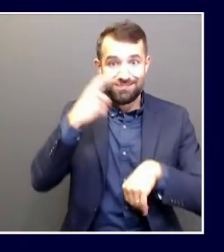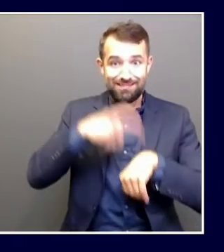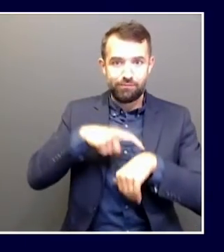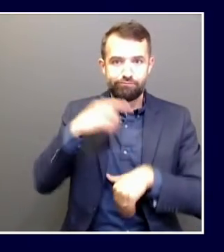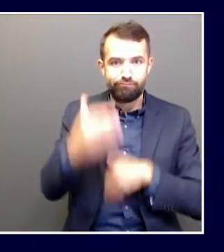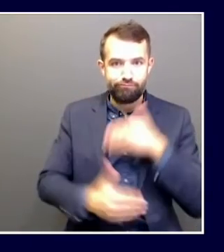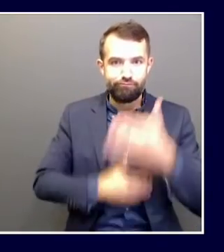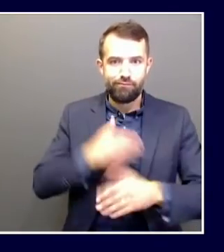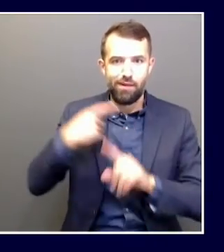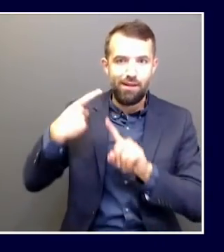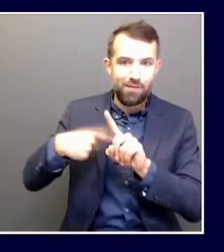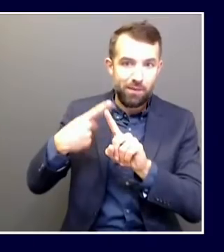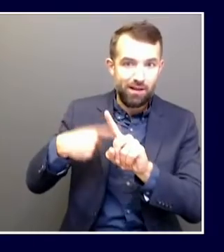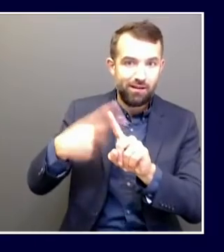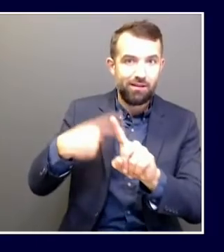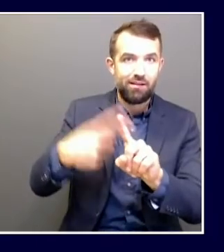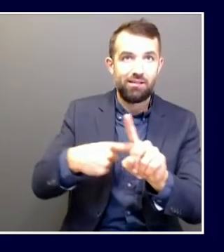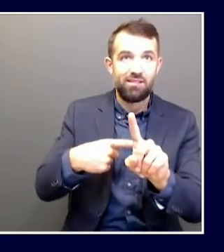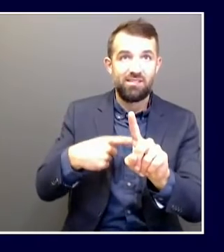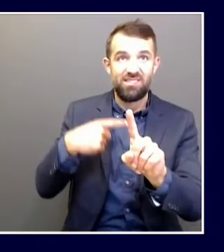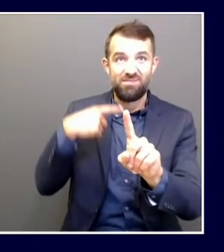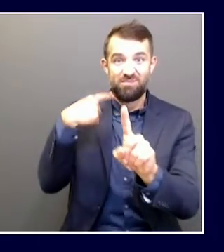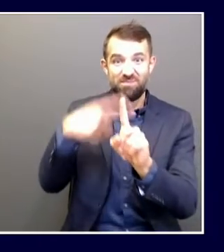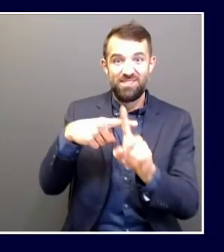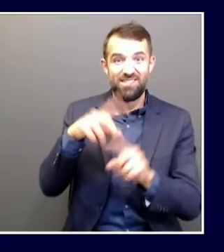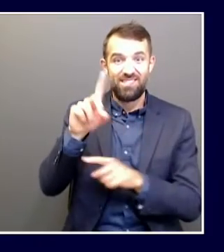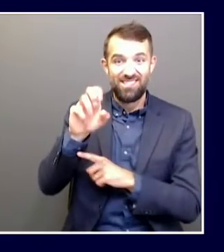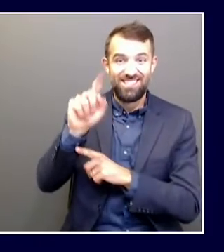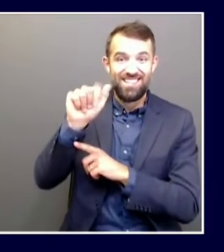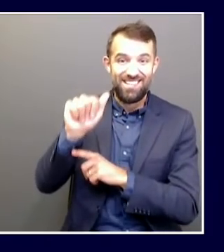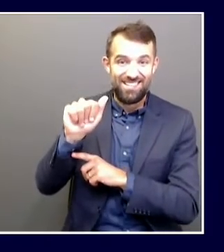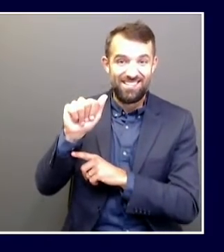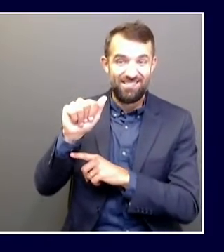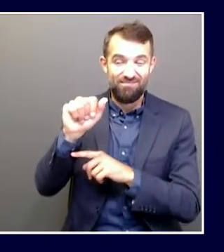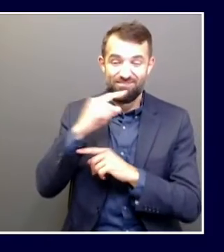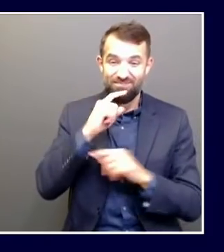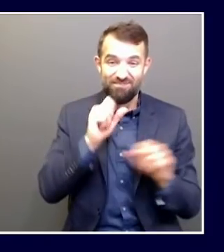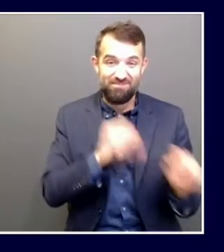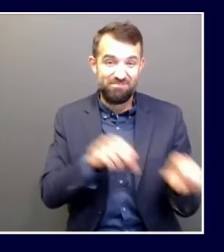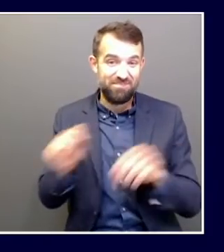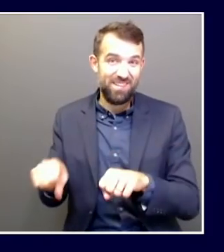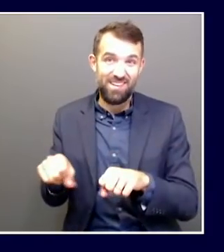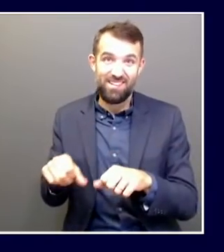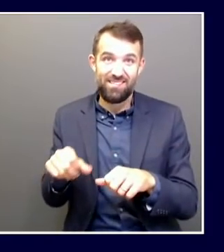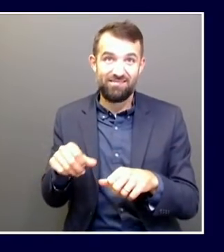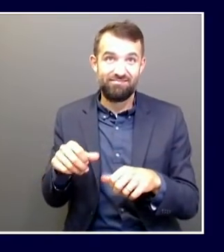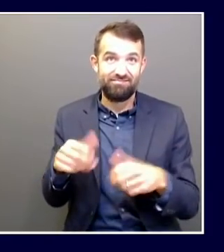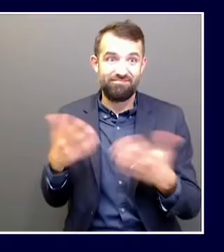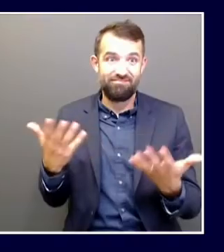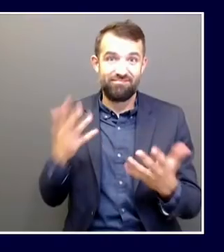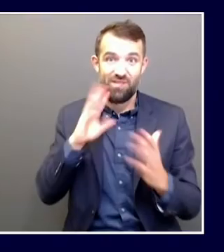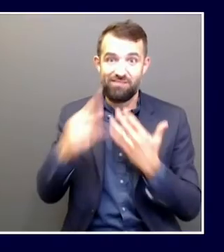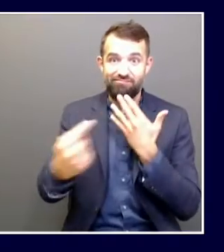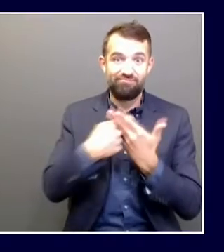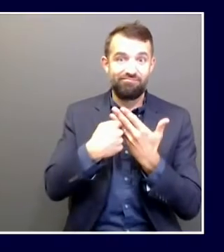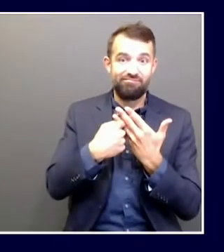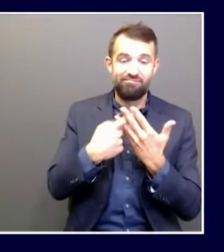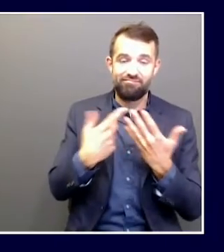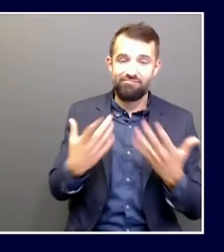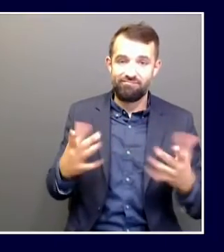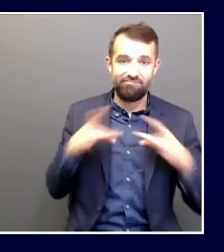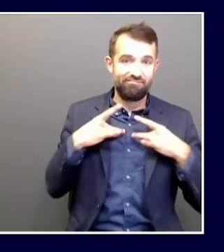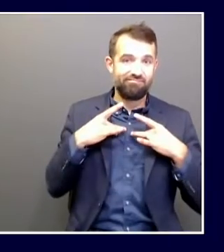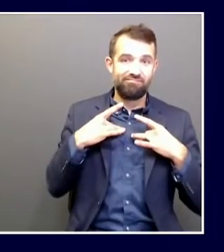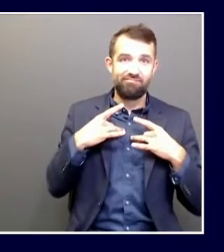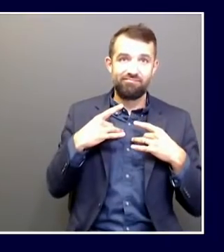may impact for some categories of folks the overall effectiveness, boosters are being recommended. So when